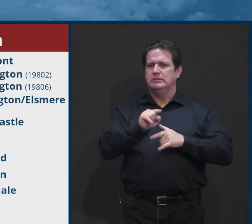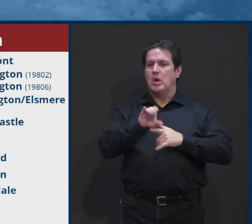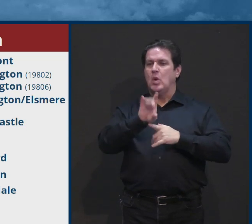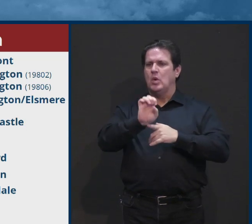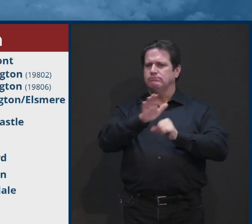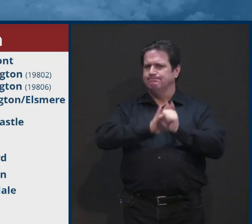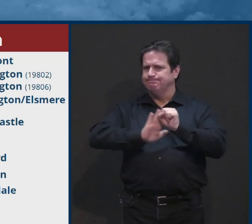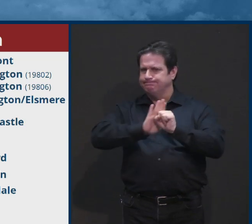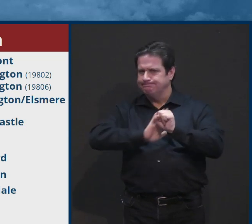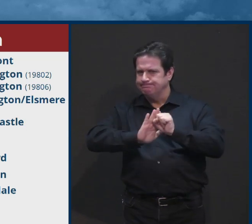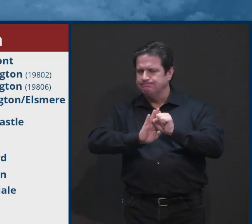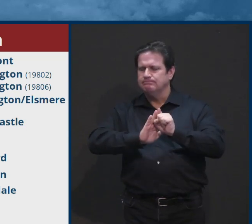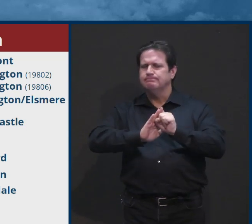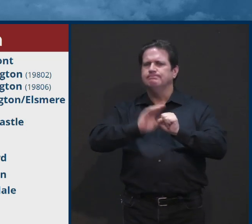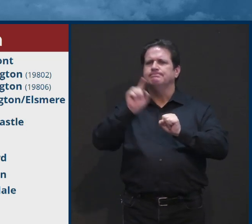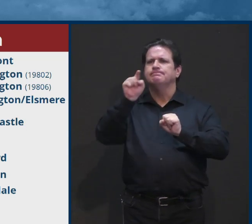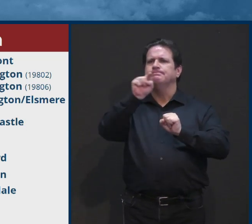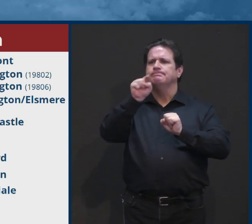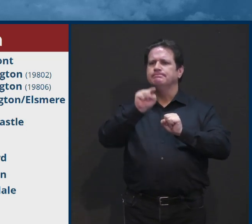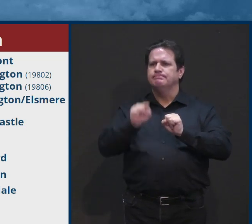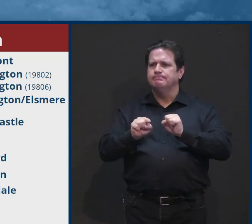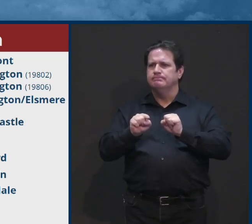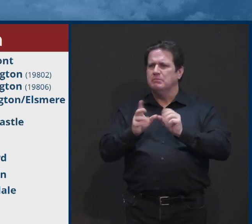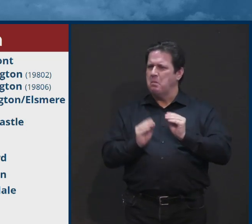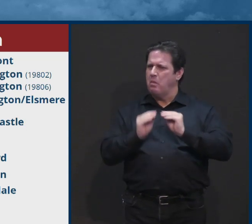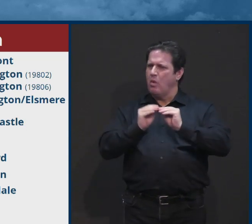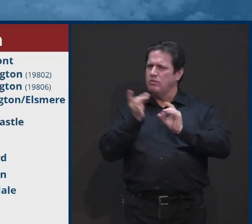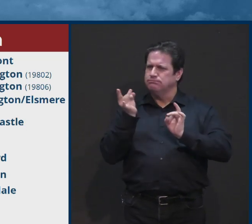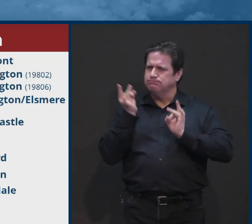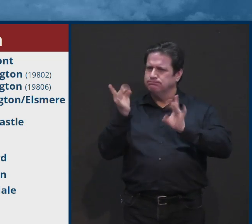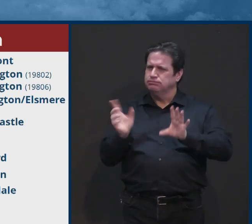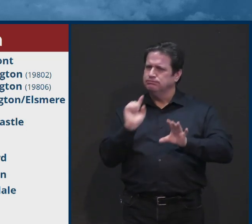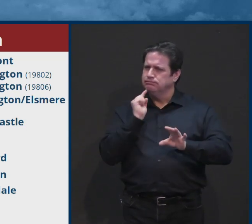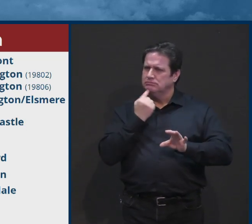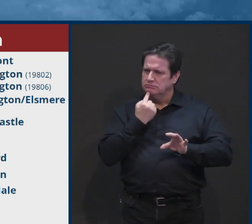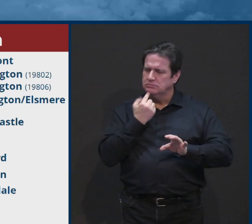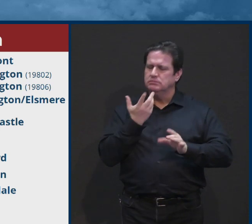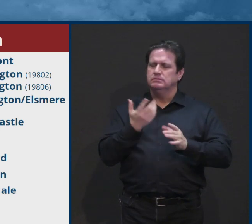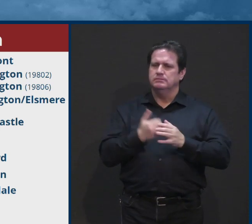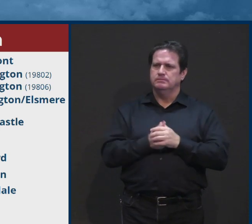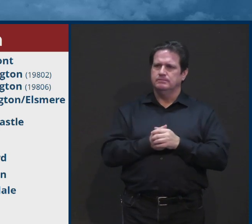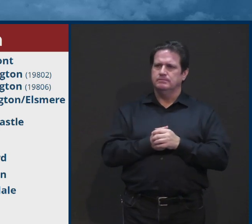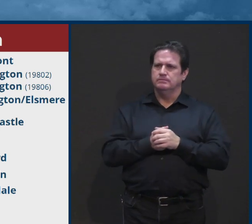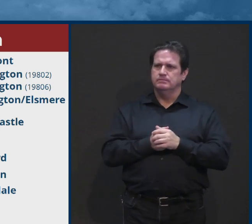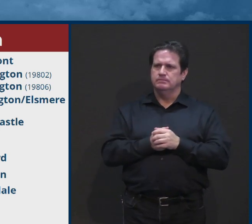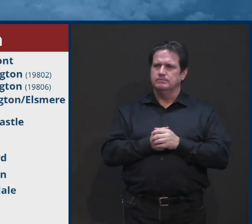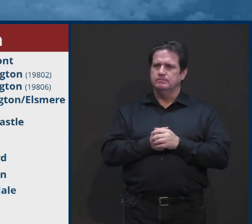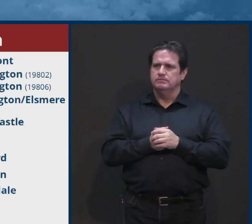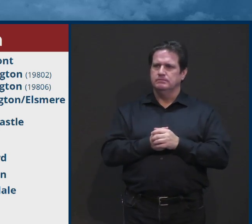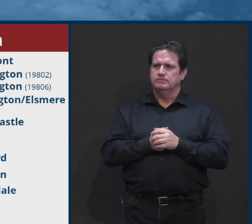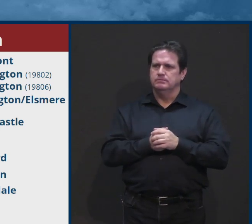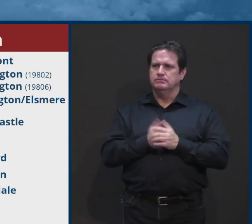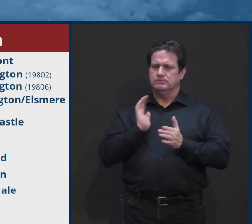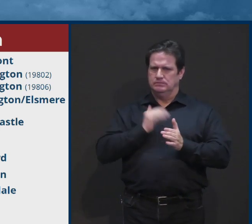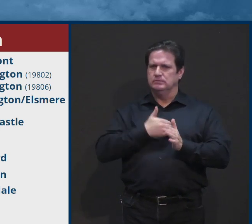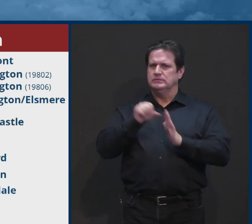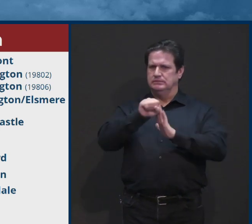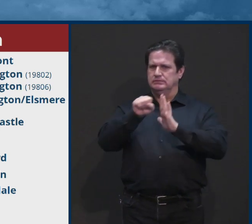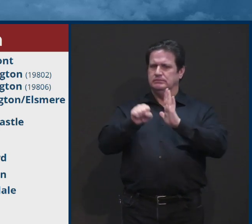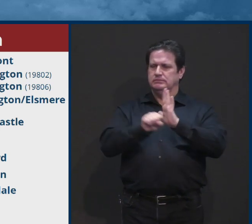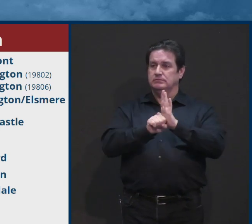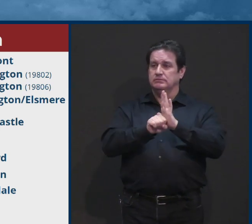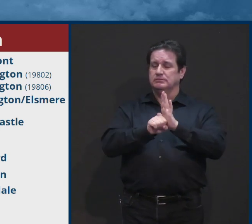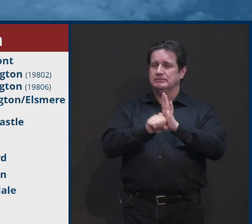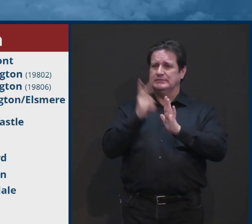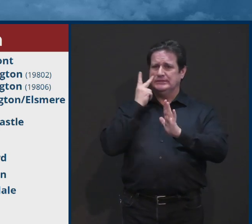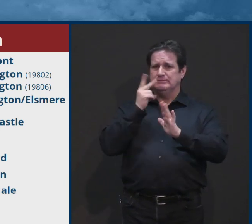are highlighted as even more significant areas of concern in our state. So we have